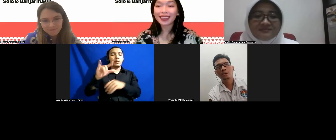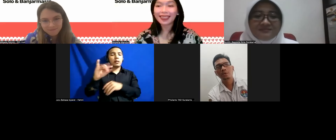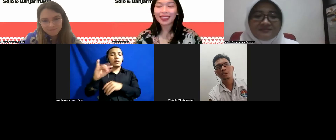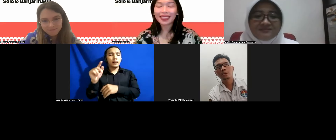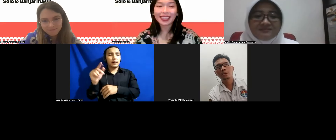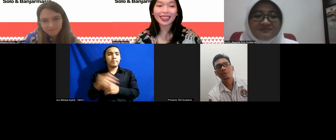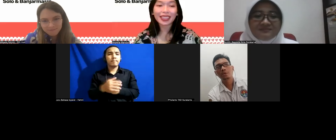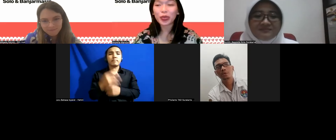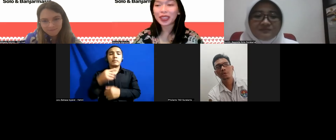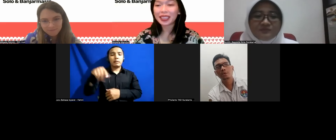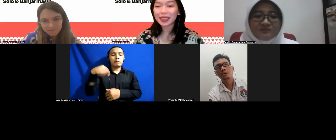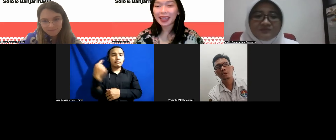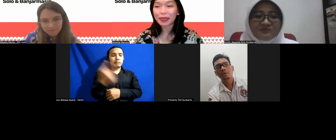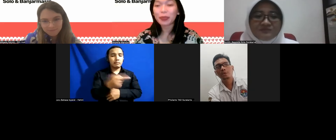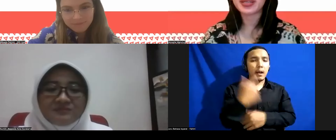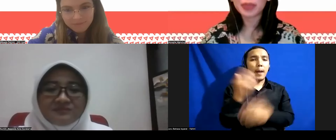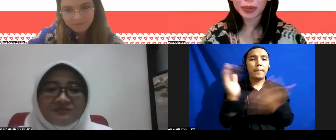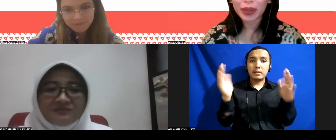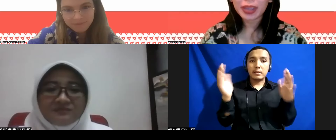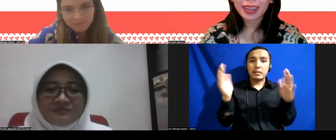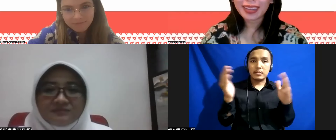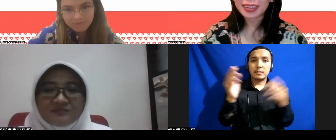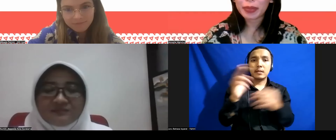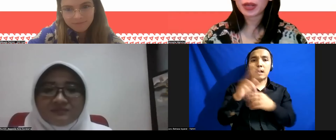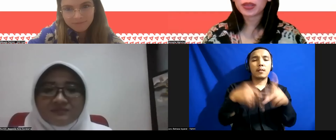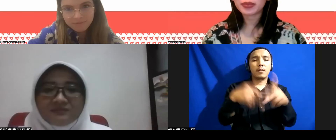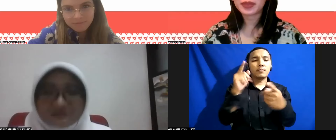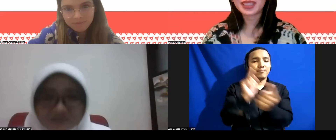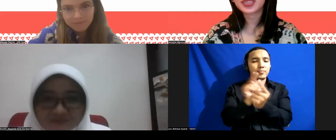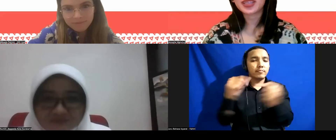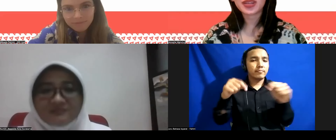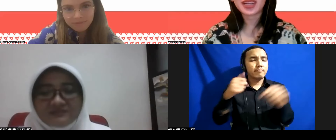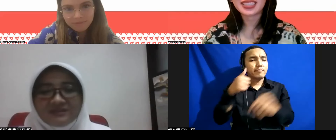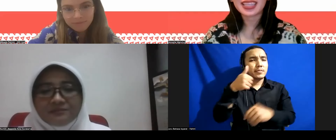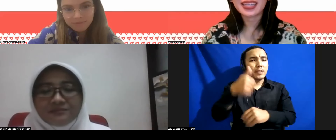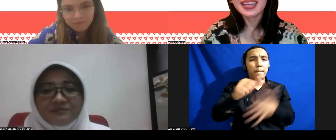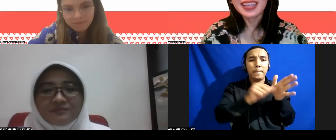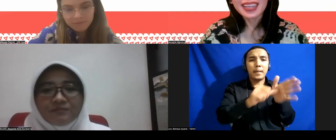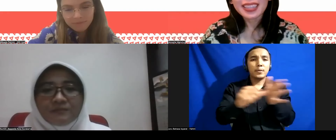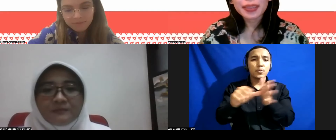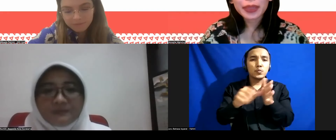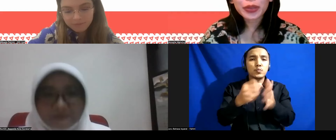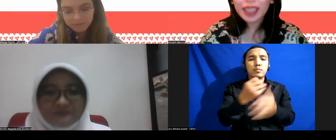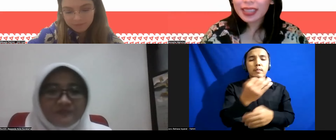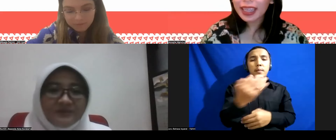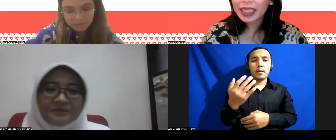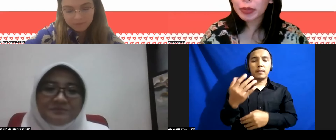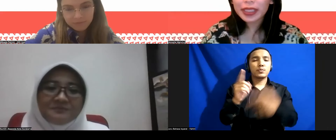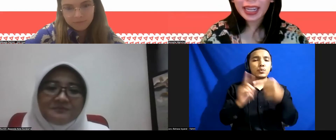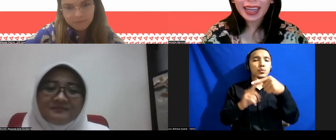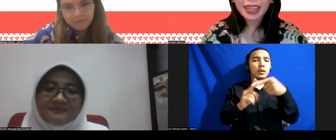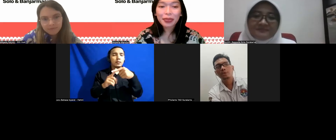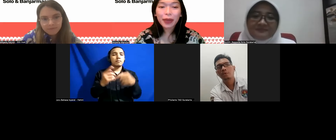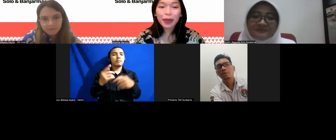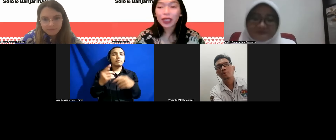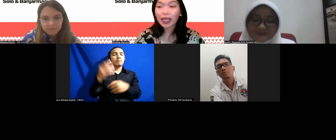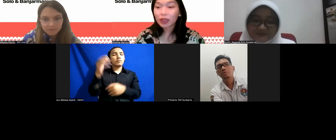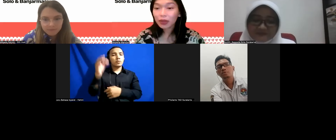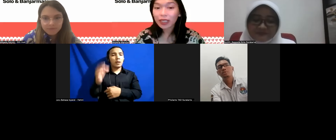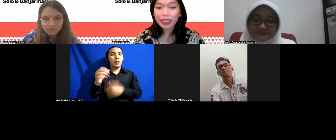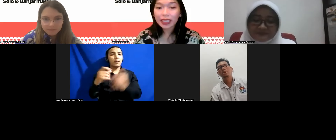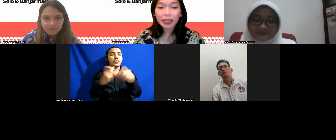really appreciate your remarks, and we hope that that the recommendations will be beneficial to the city